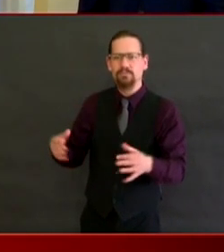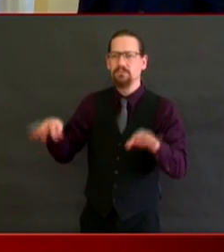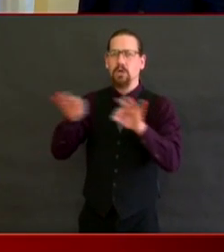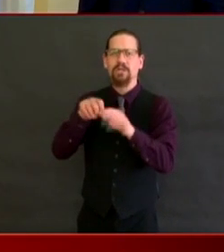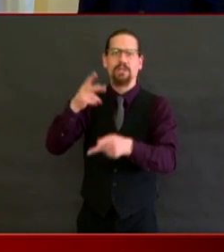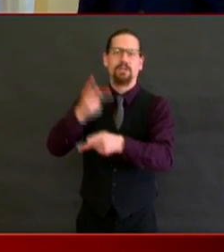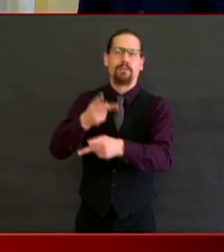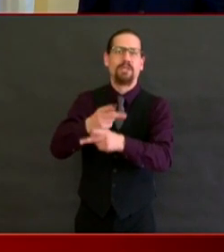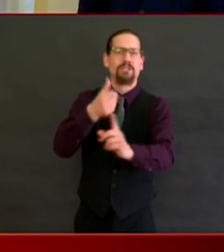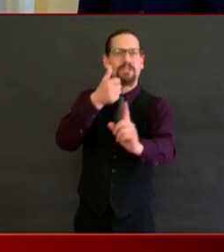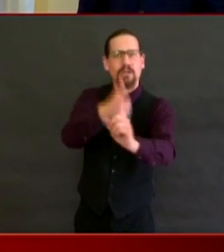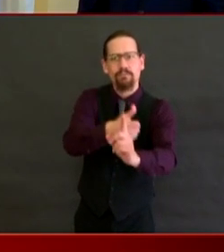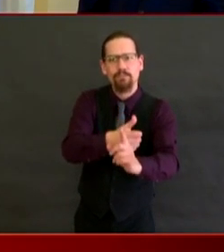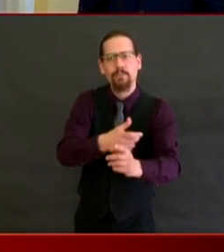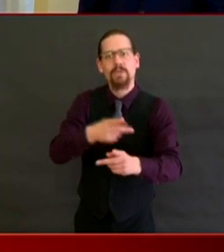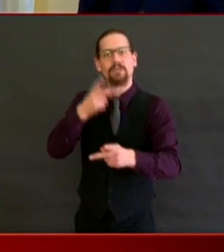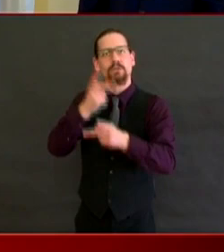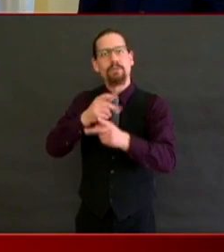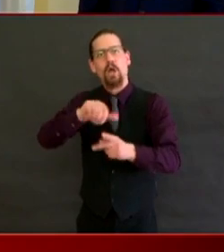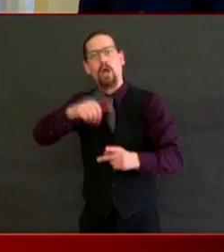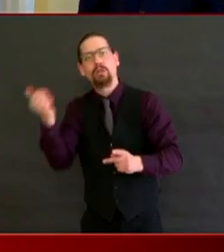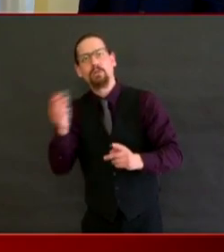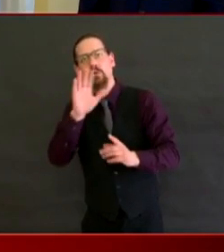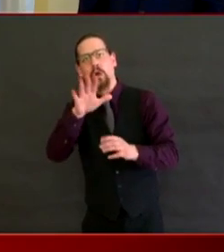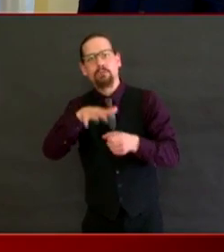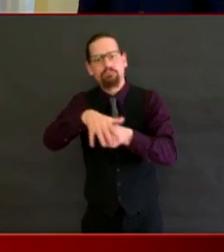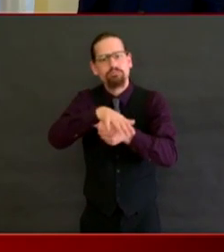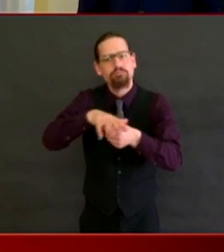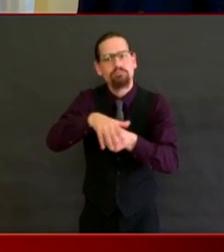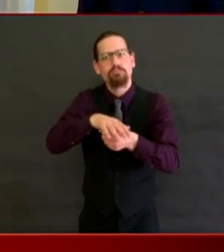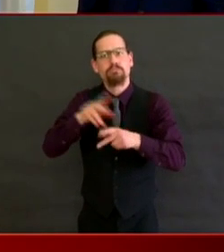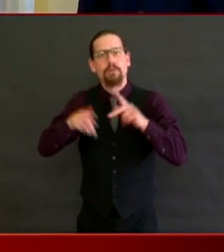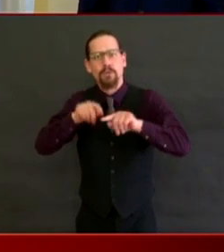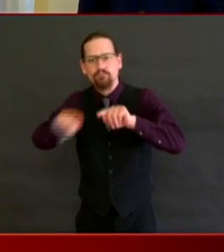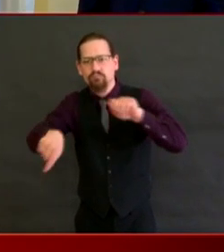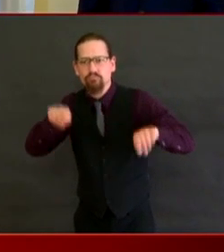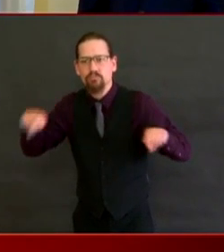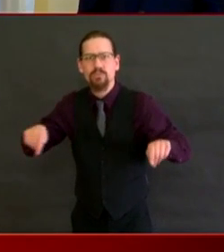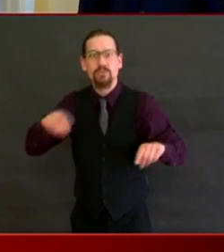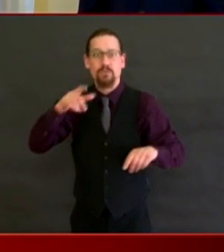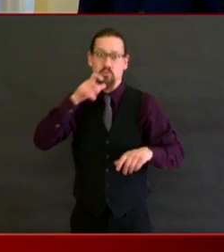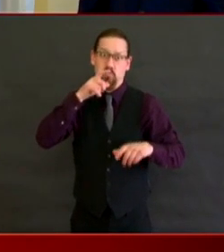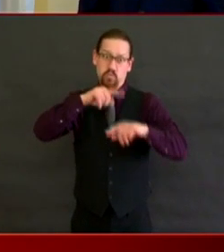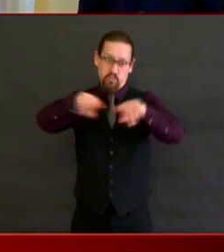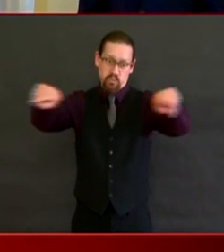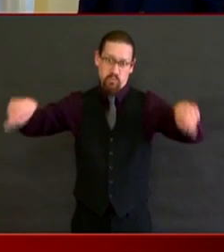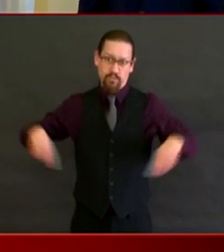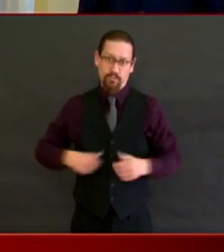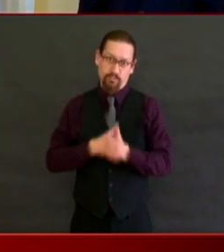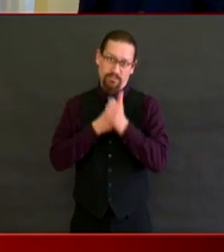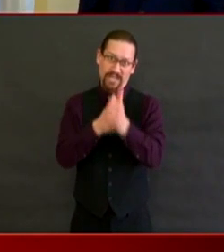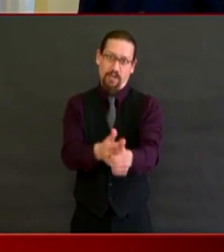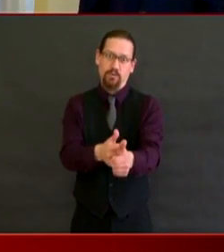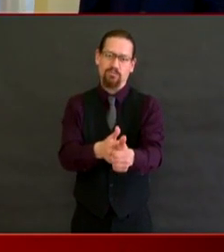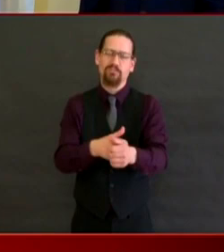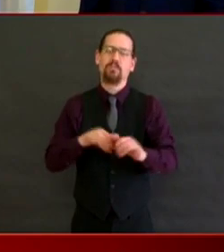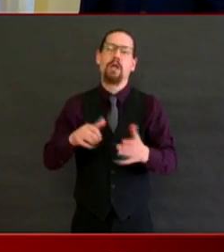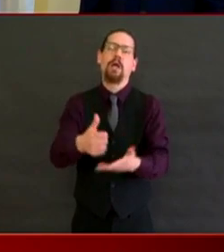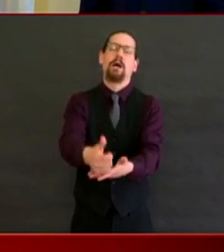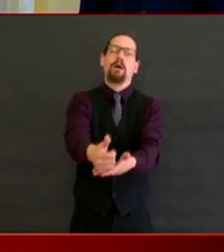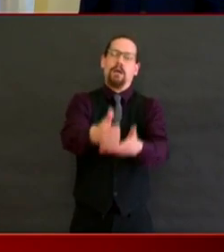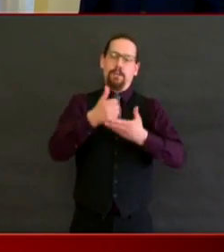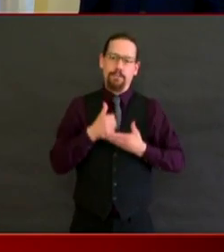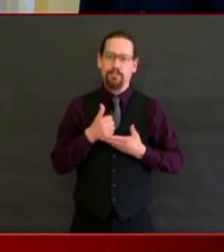because every element of those numbers count in helping us overall as a state have